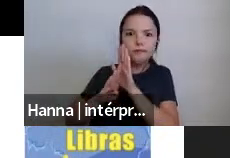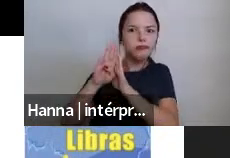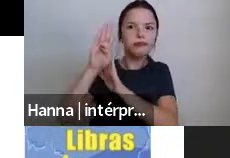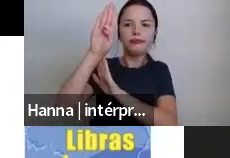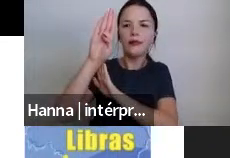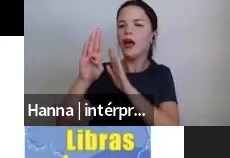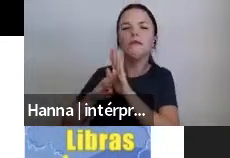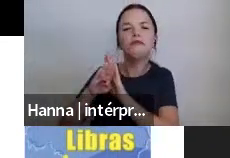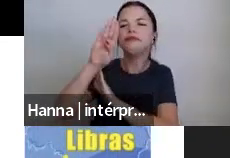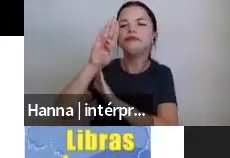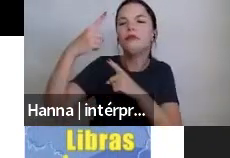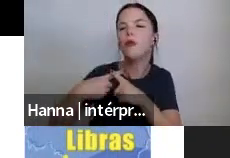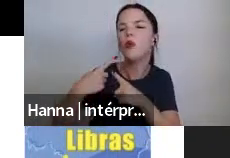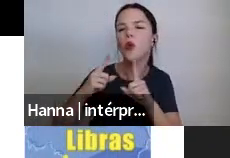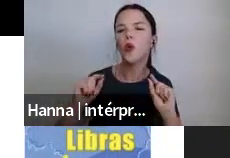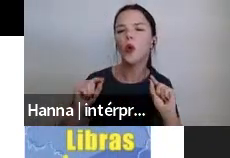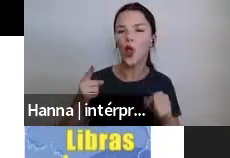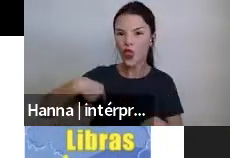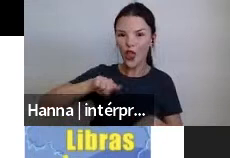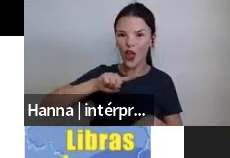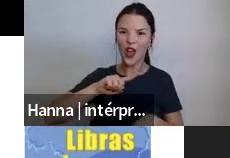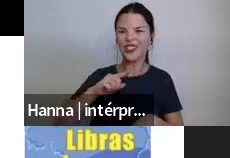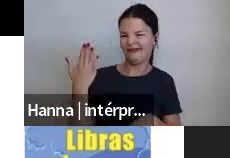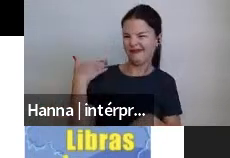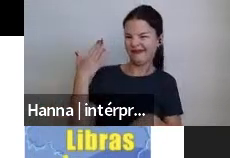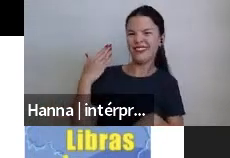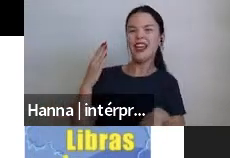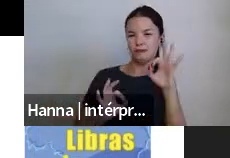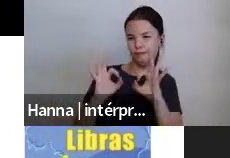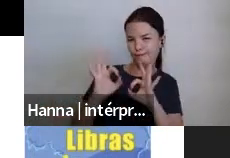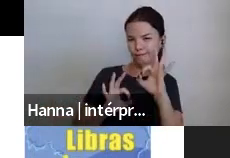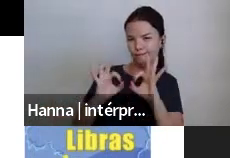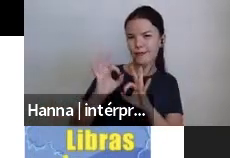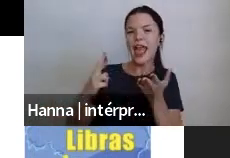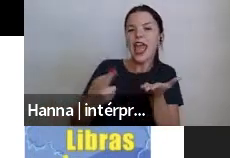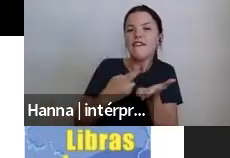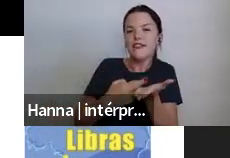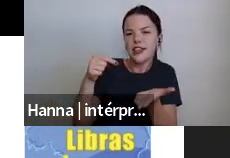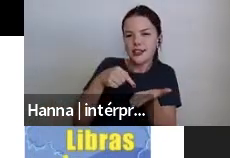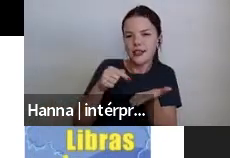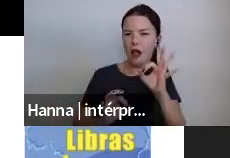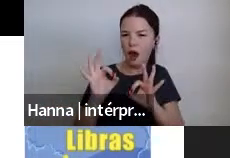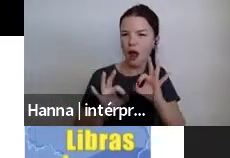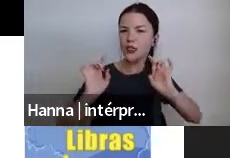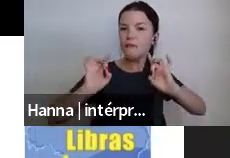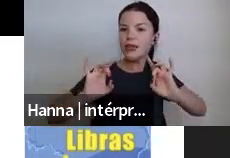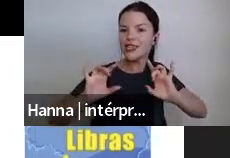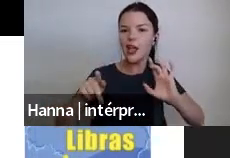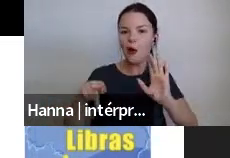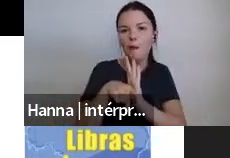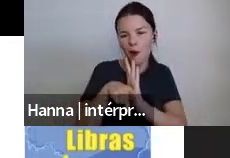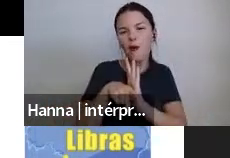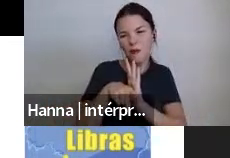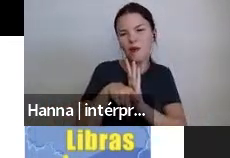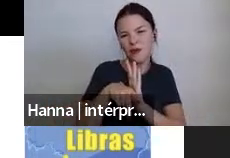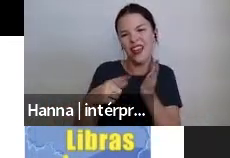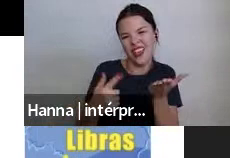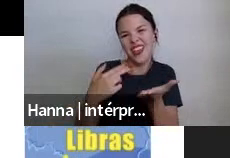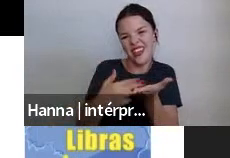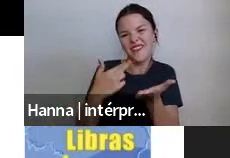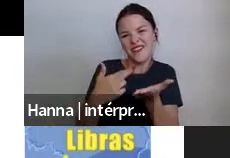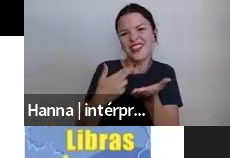we organized a special issue in a Brazilian linguistic journal on